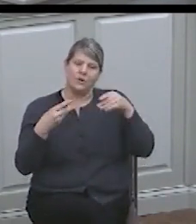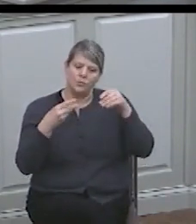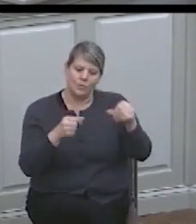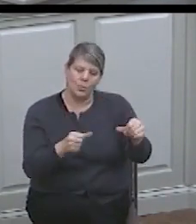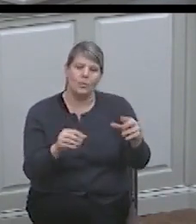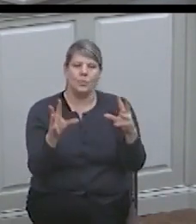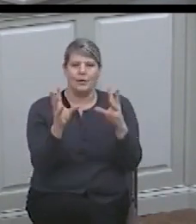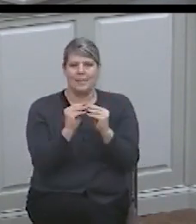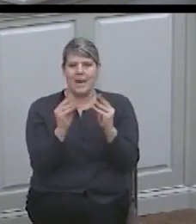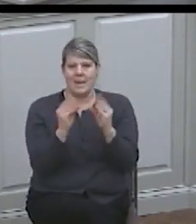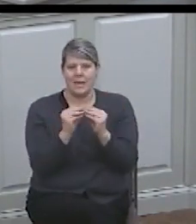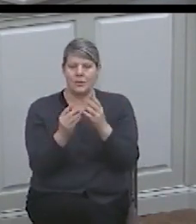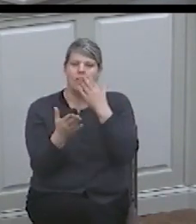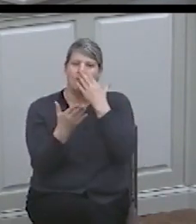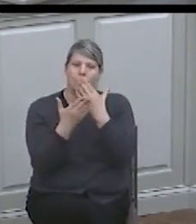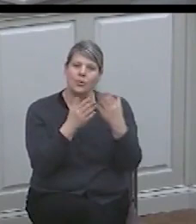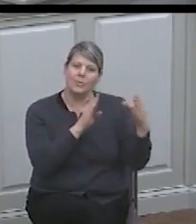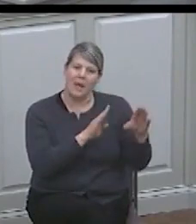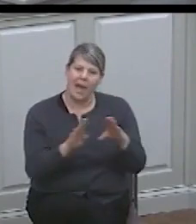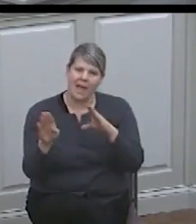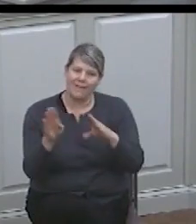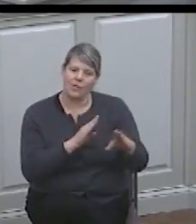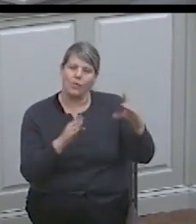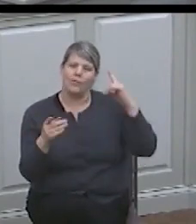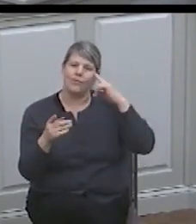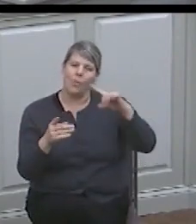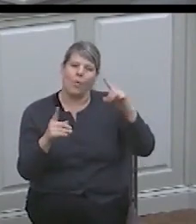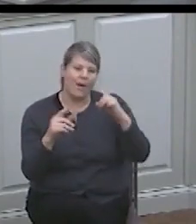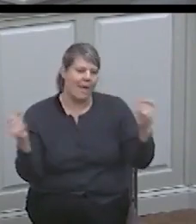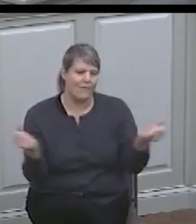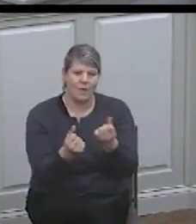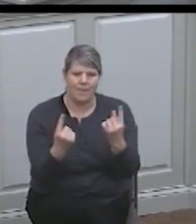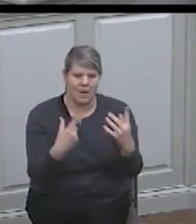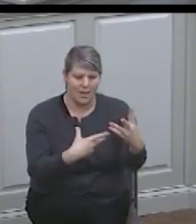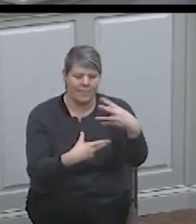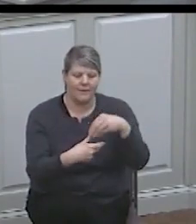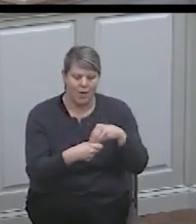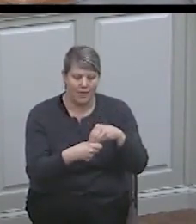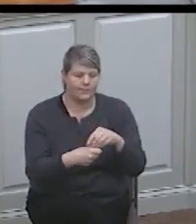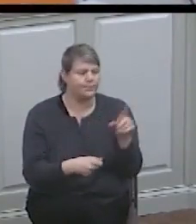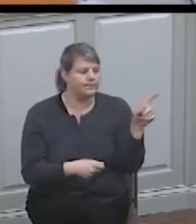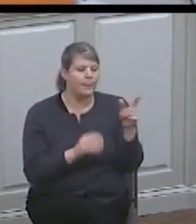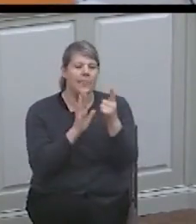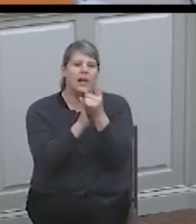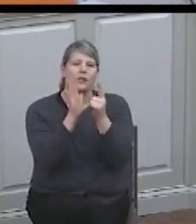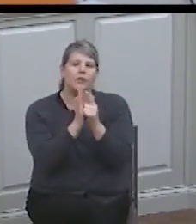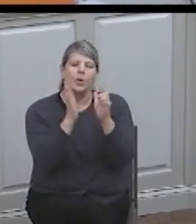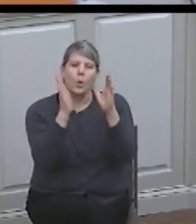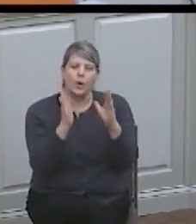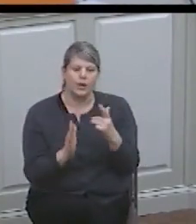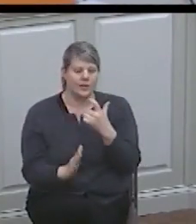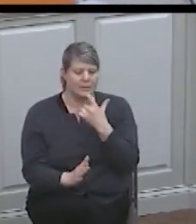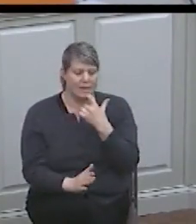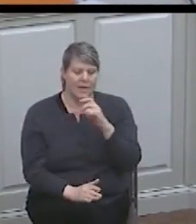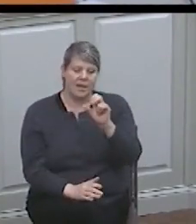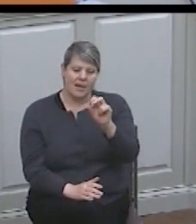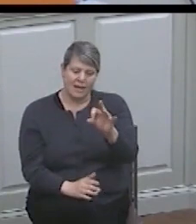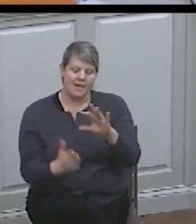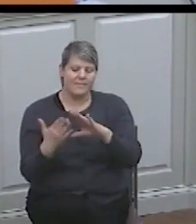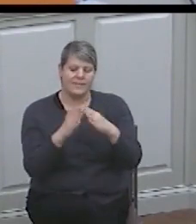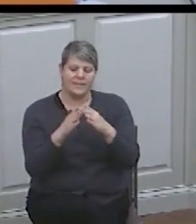to do our best for the citizens. So. What I like about the document is that if the city